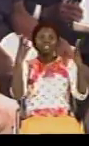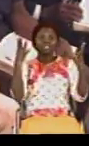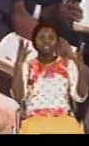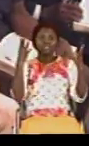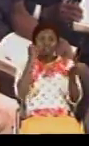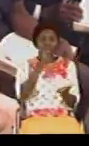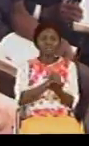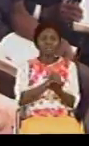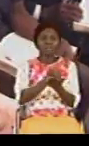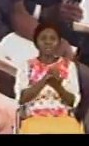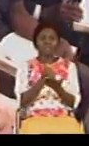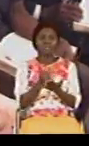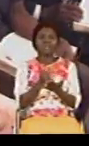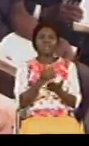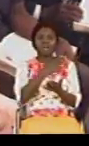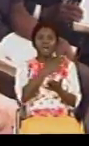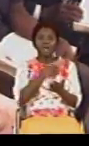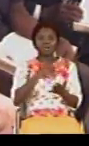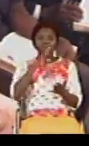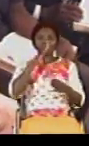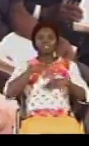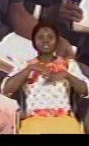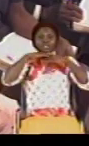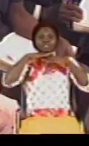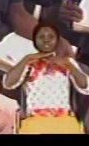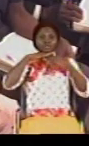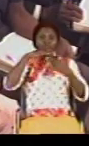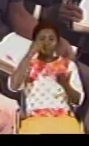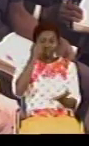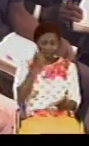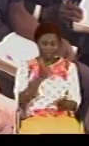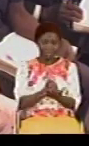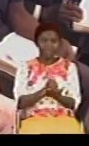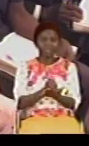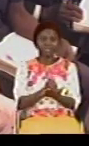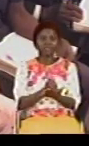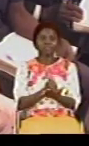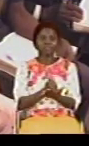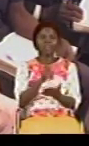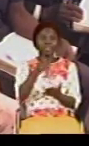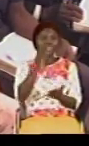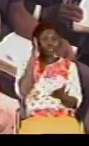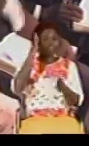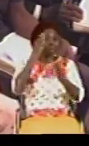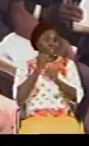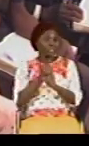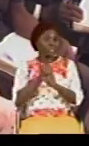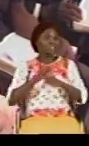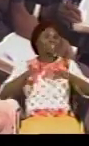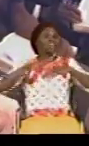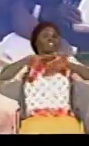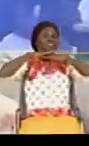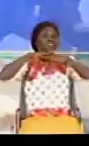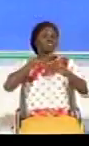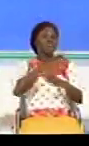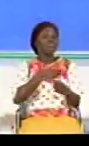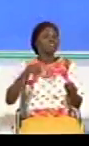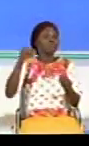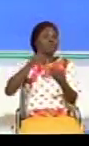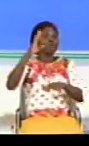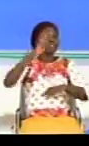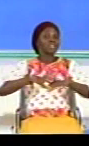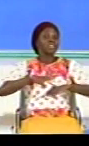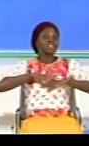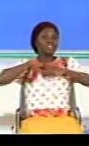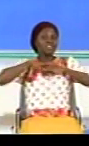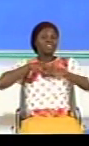And be satisfied. You'll get enough and more than enough. And praise the name